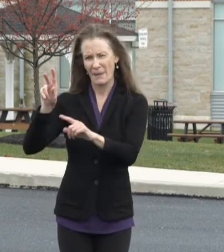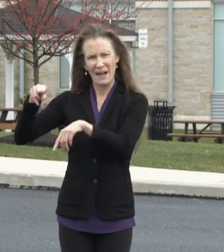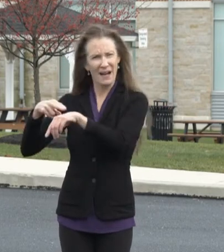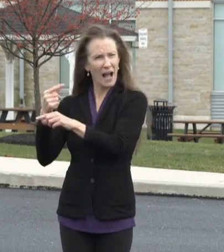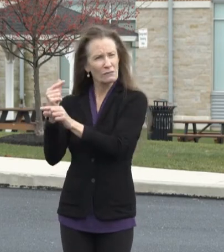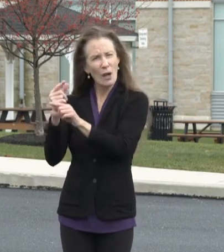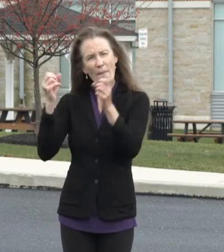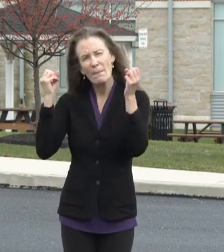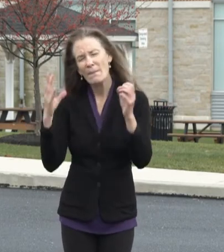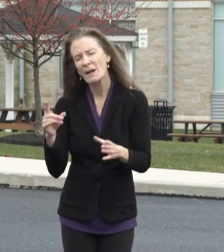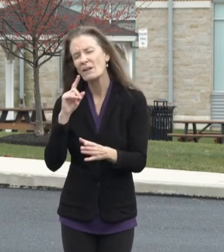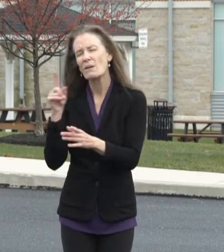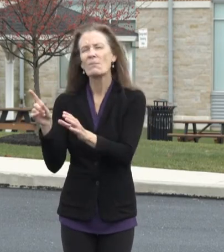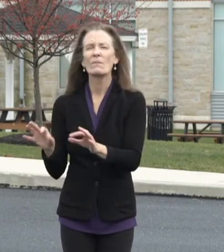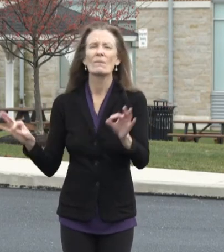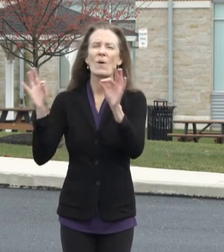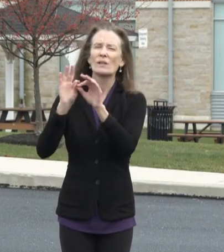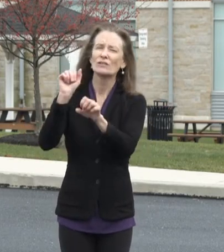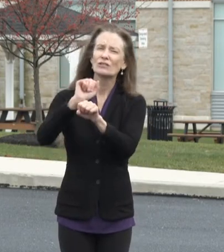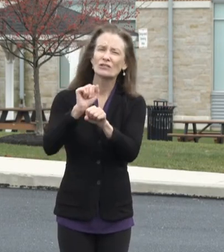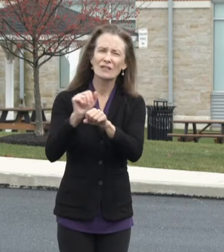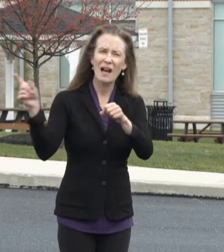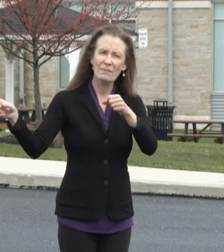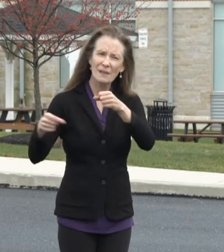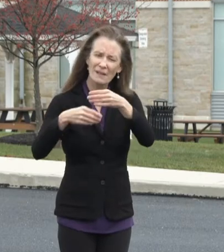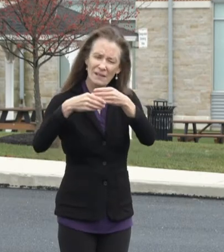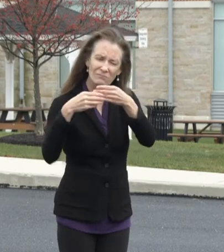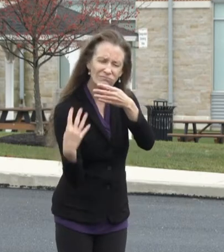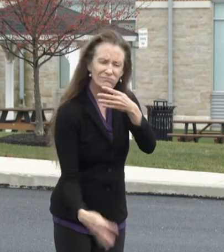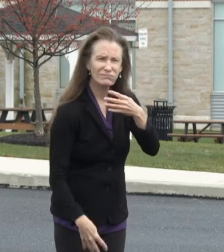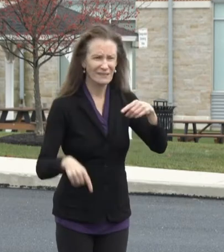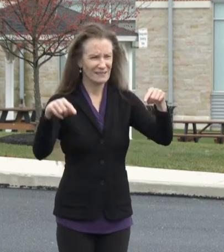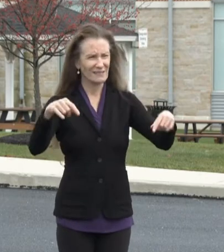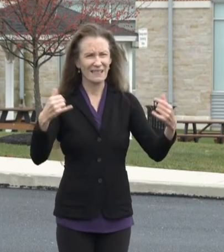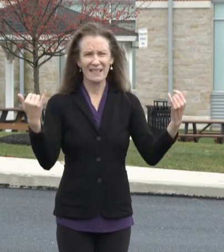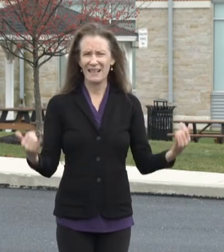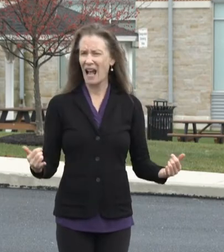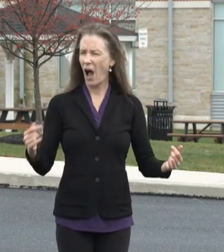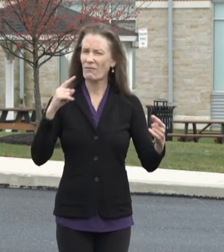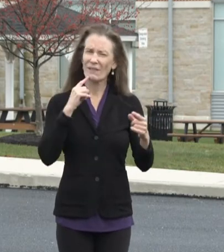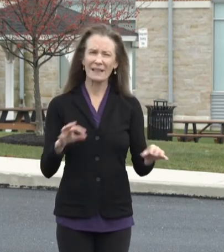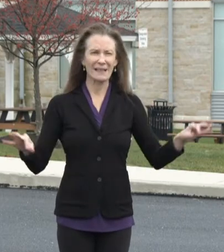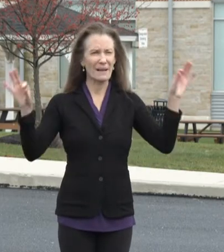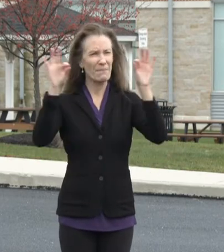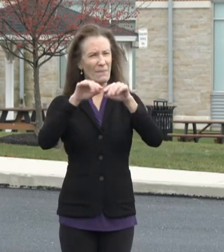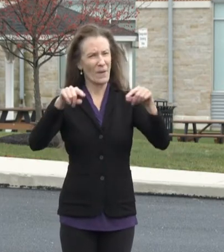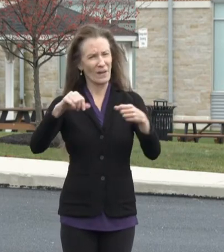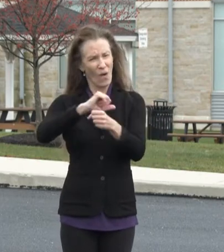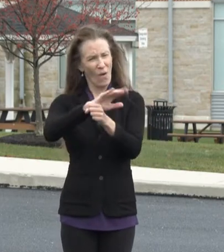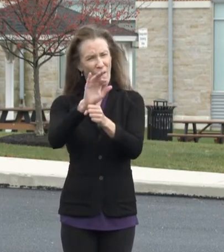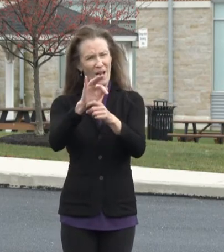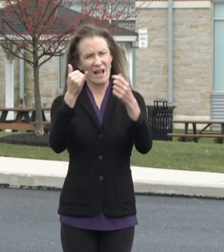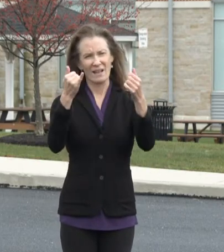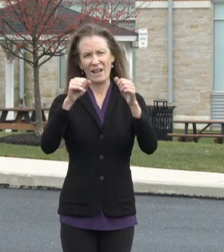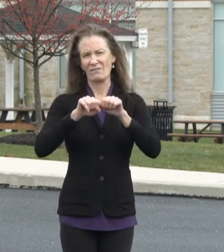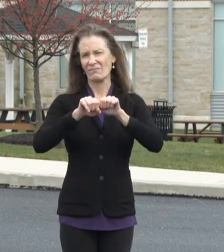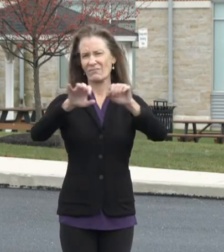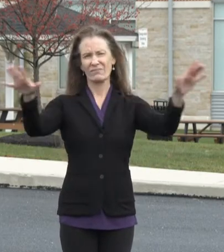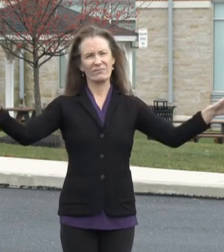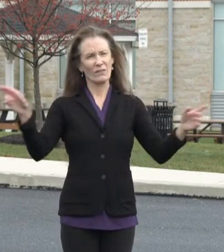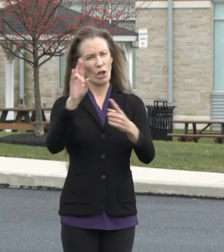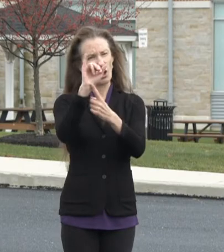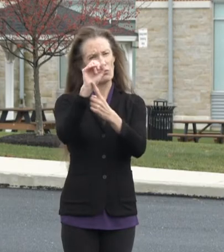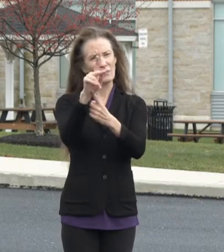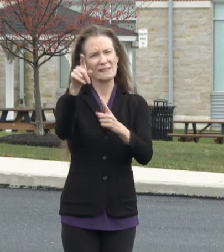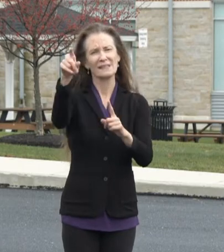pandemic is a real serious threat to our older adults and individuals with disabilities. And